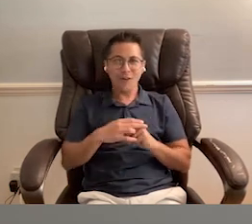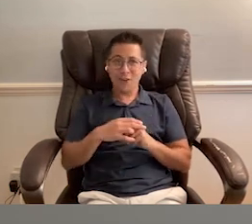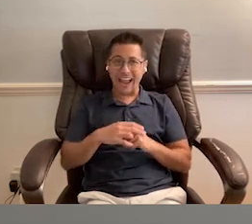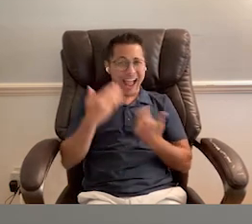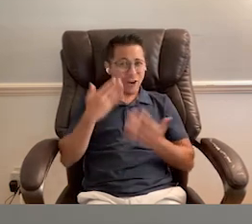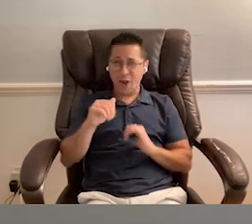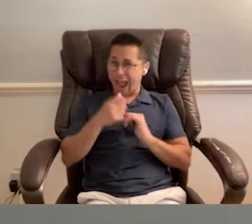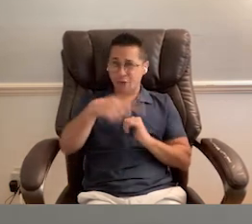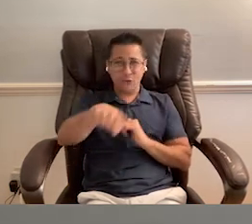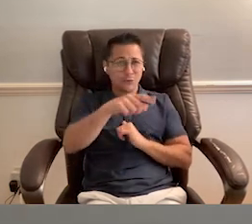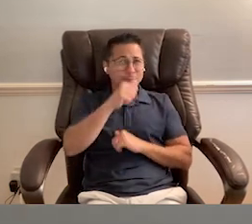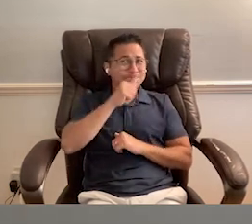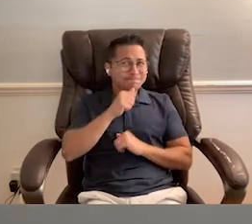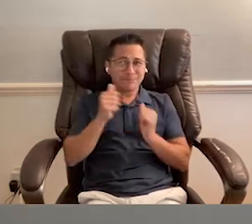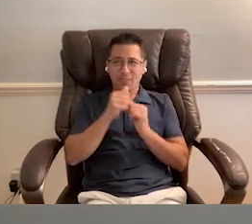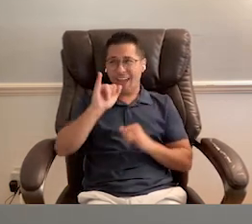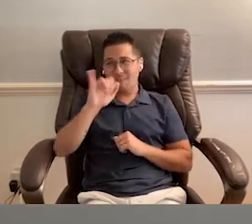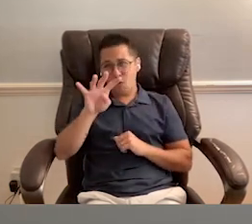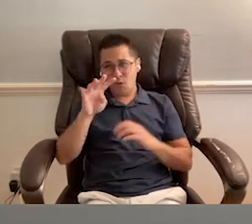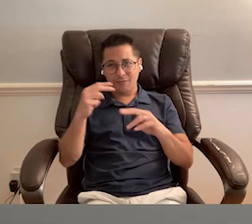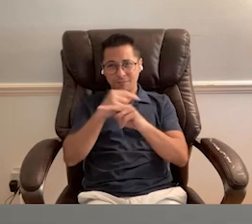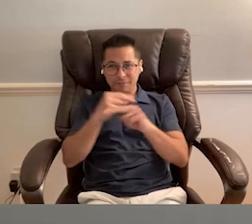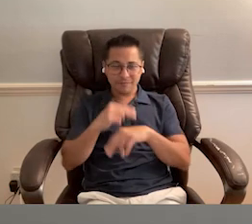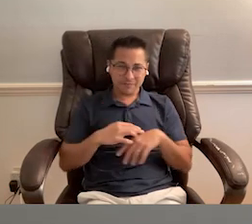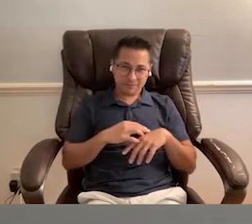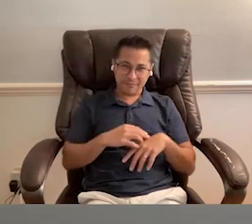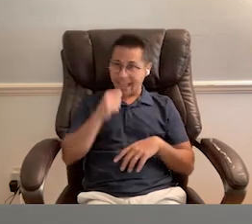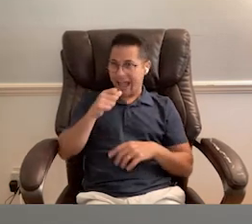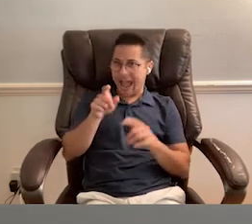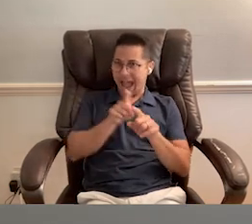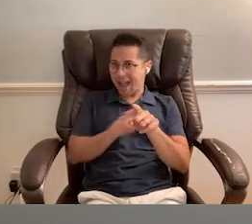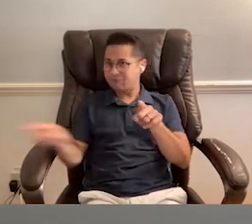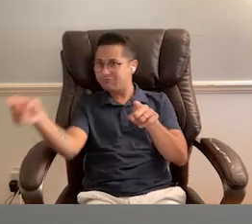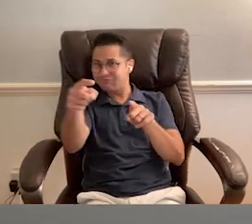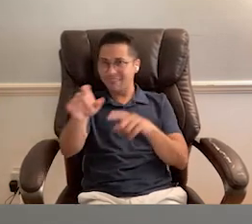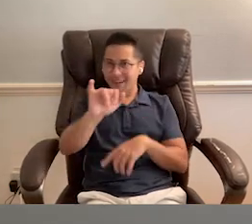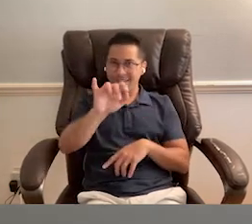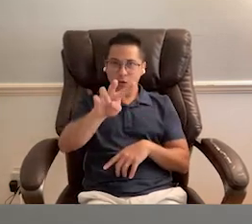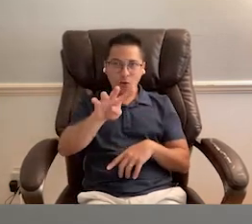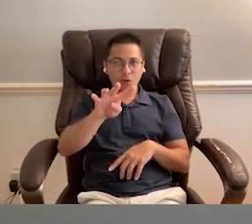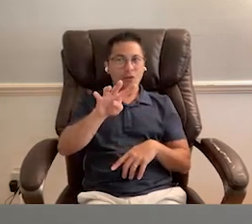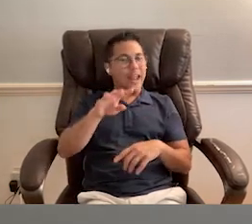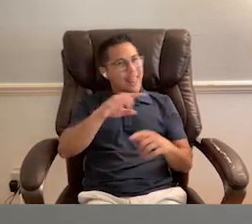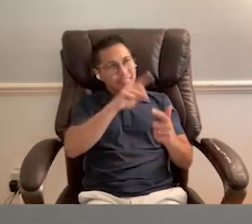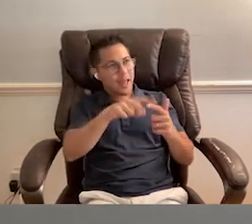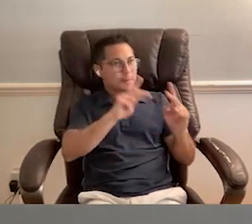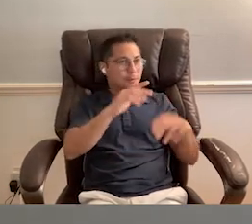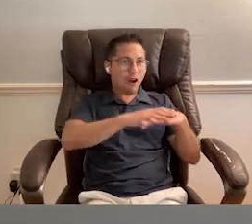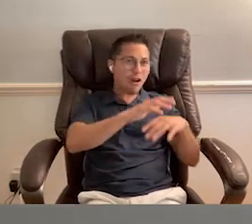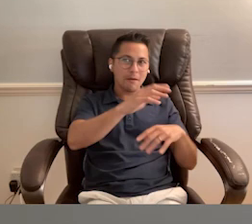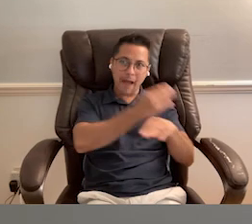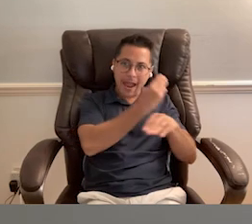I know how you do I-4, but. No, we don't even take out food. And then the people in Miami is